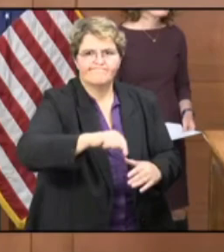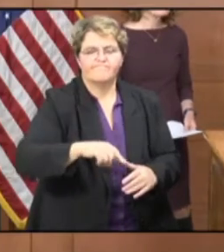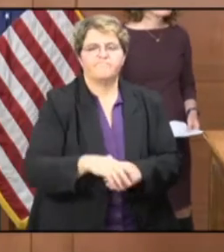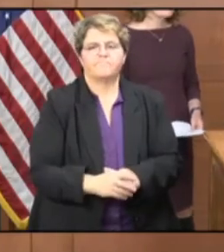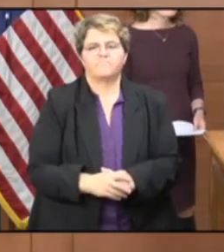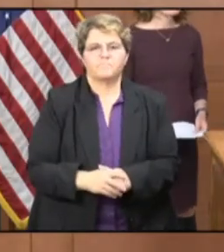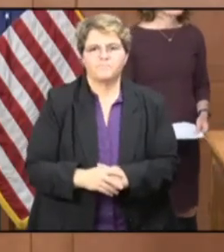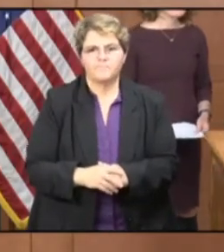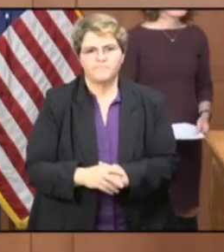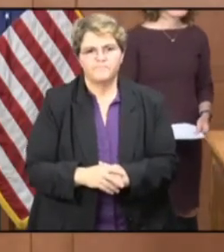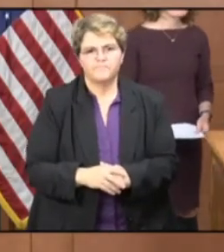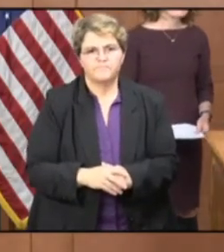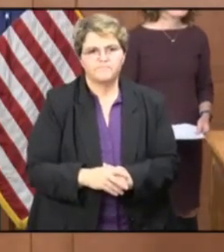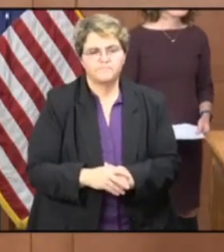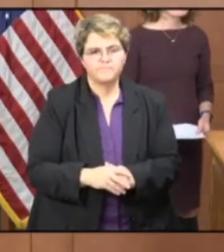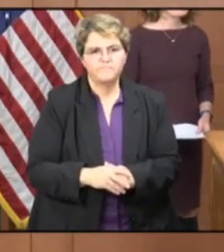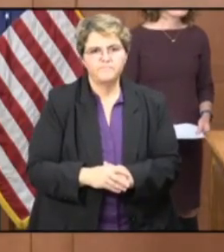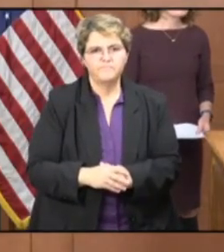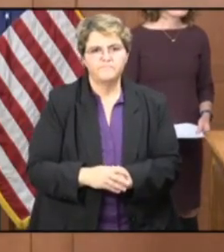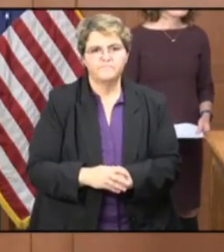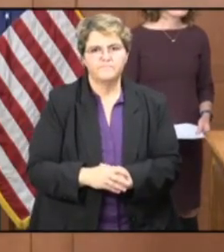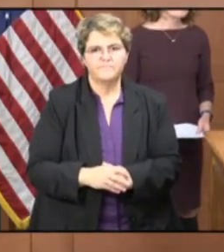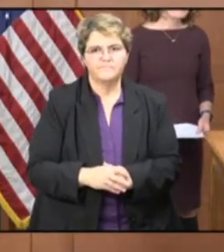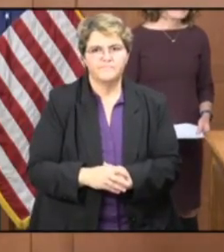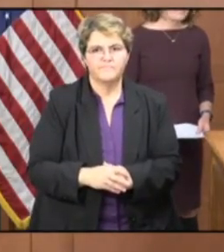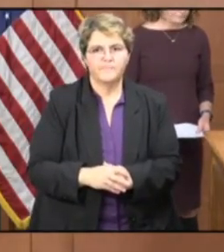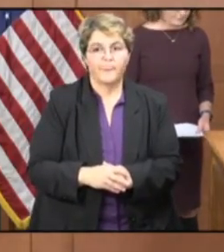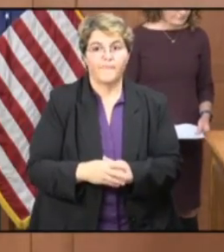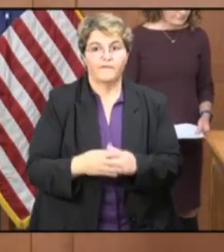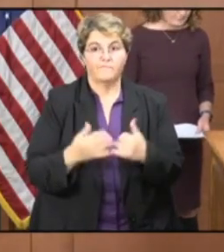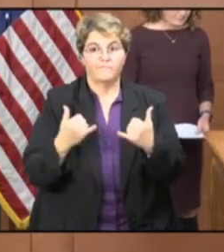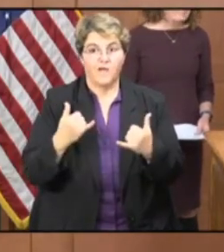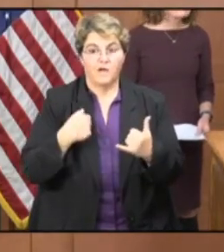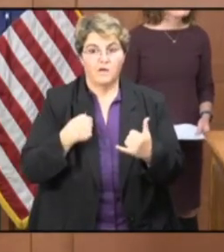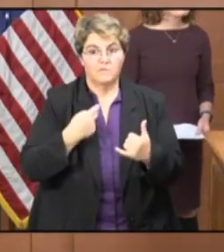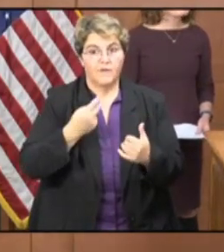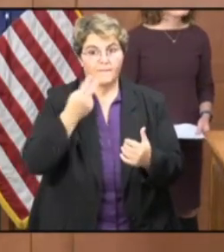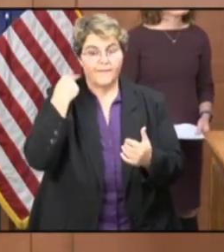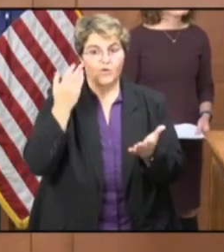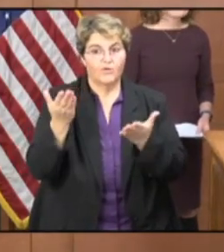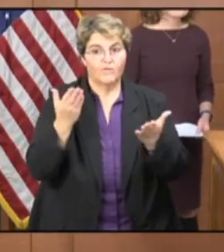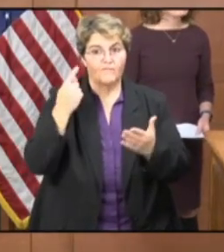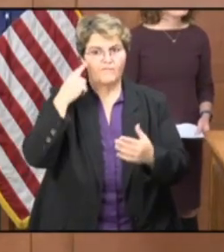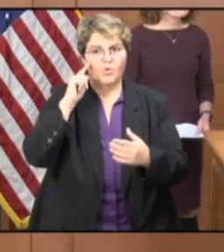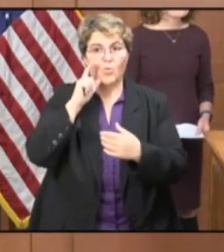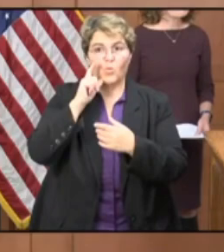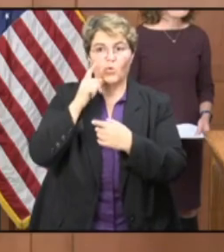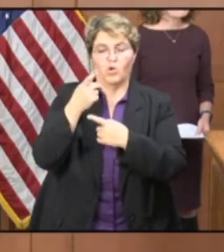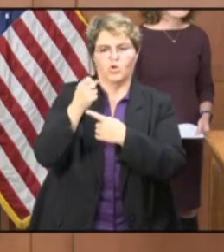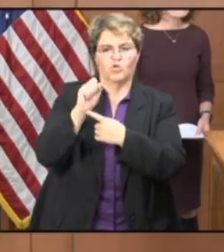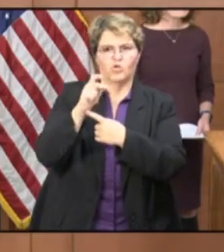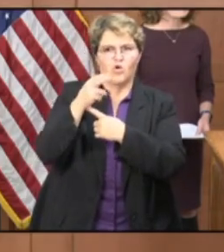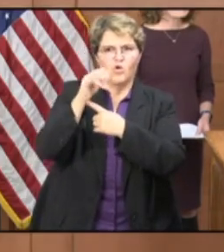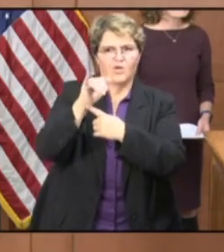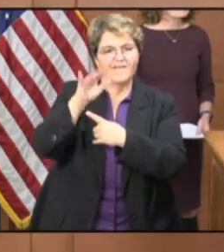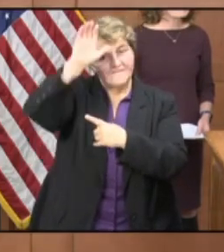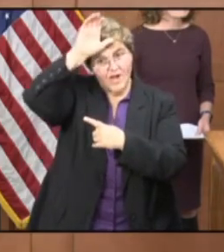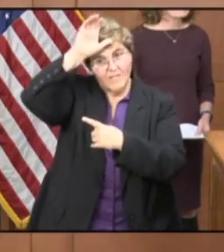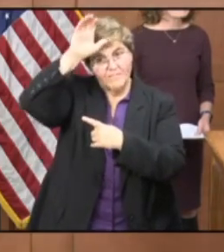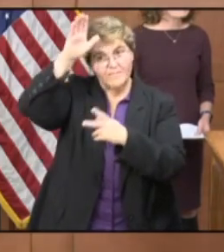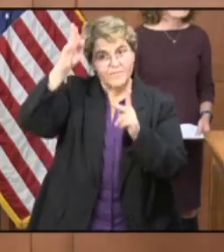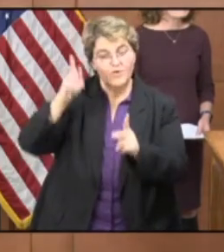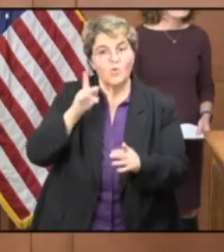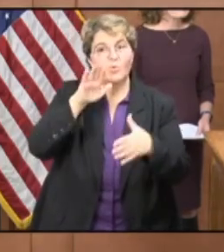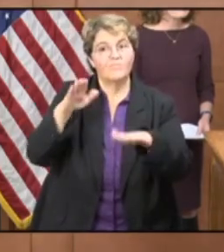who firefighter Jeans and his extended family passed away. So we're trying to